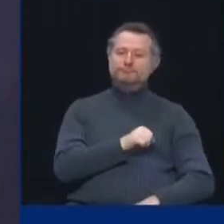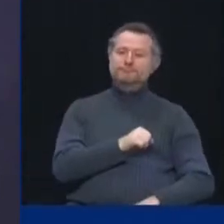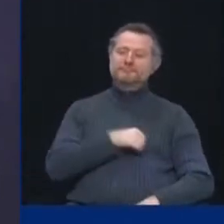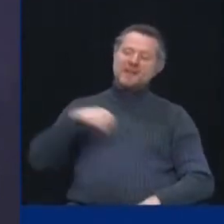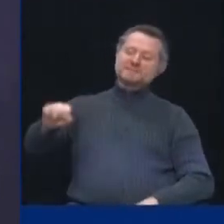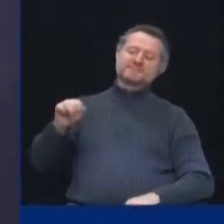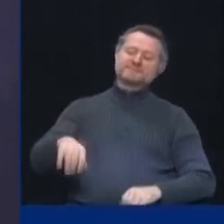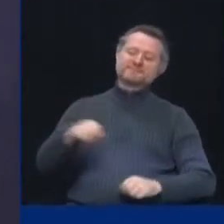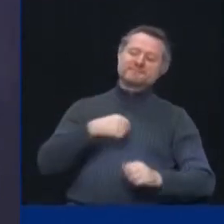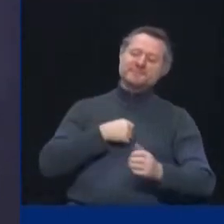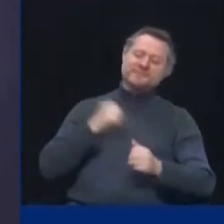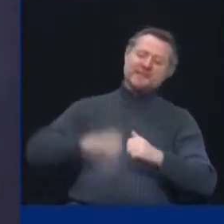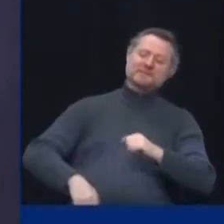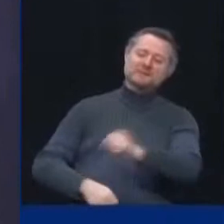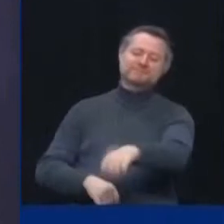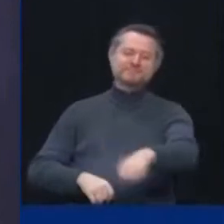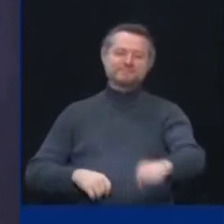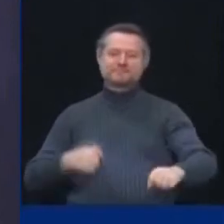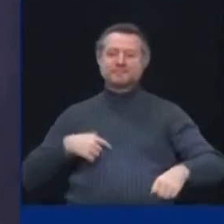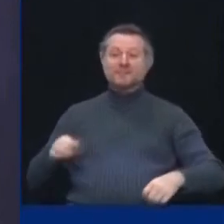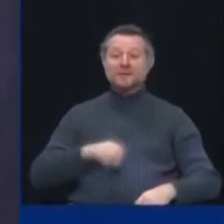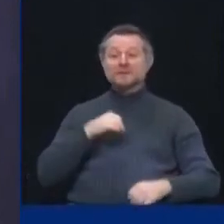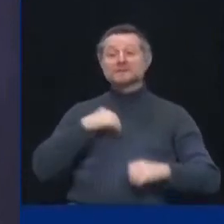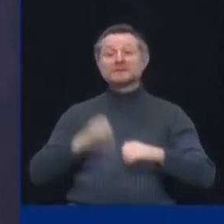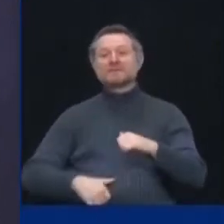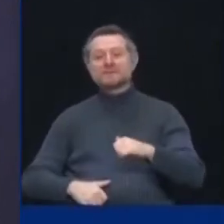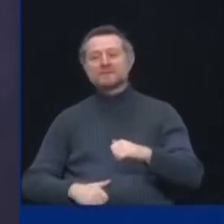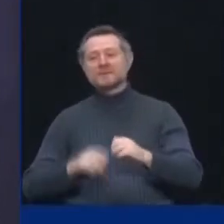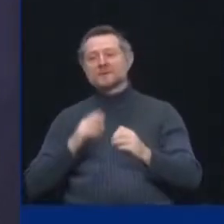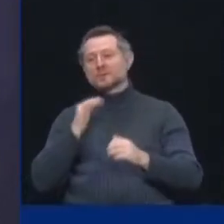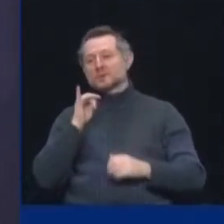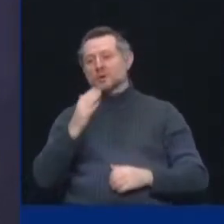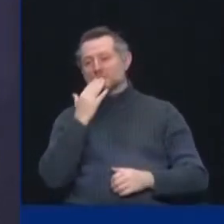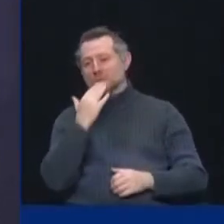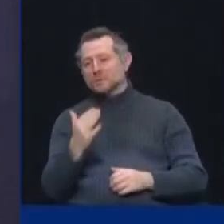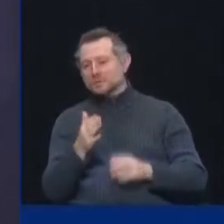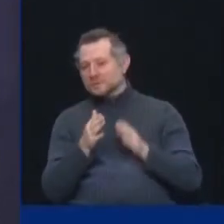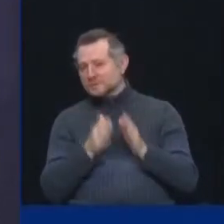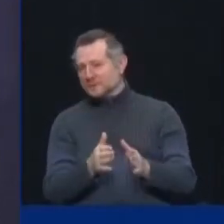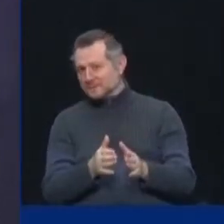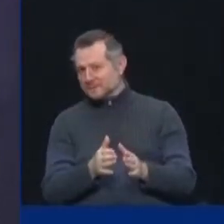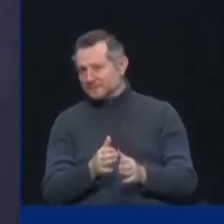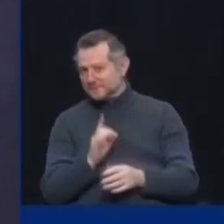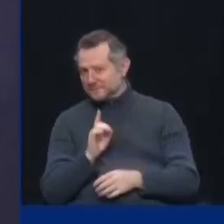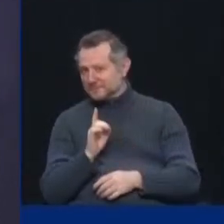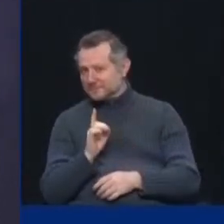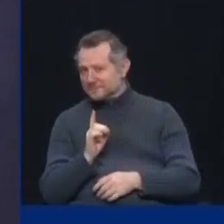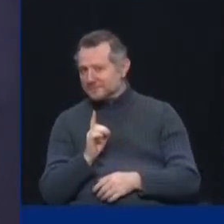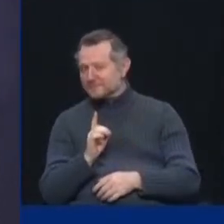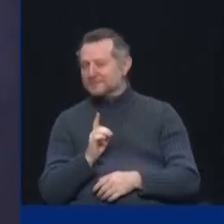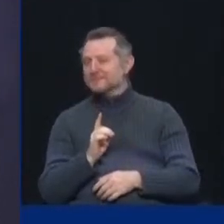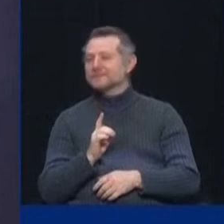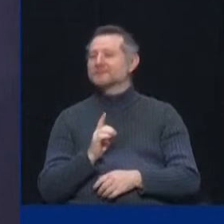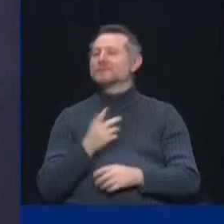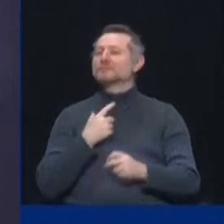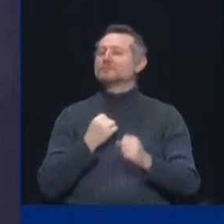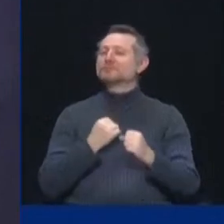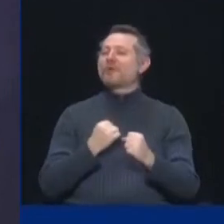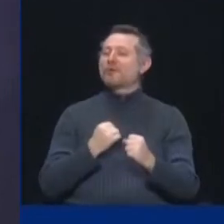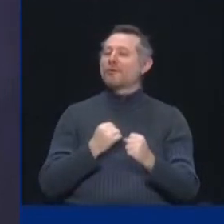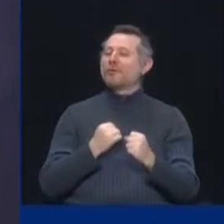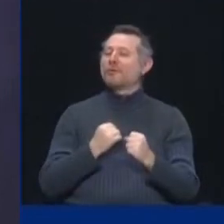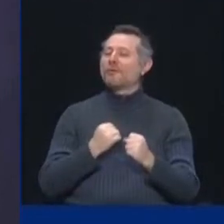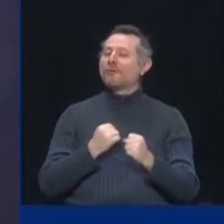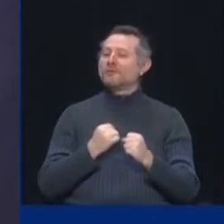are tough. But we're tough in a good way. We're tough in a good way. We're strong. And